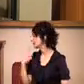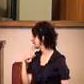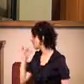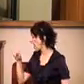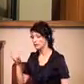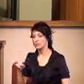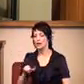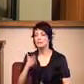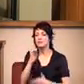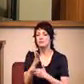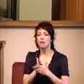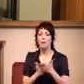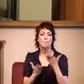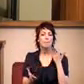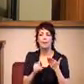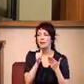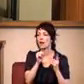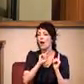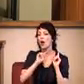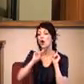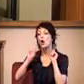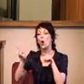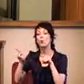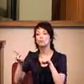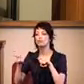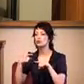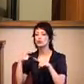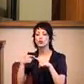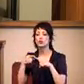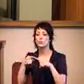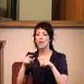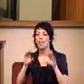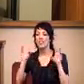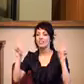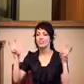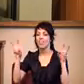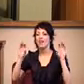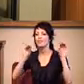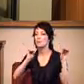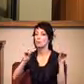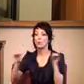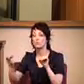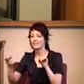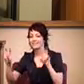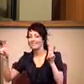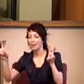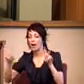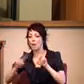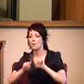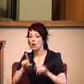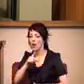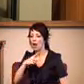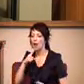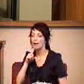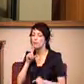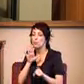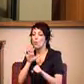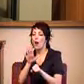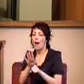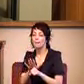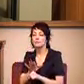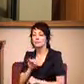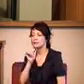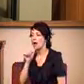some of us might not ever go down to the movement. But I'm going to guarantee that